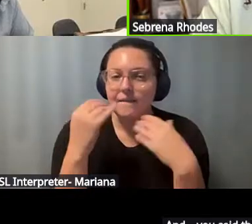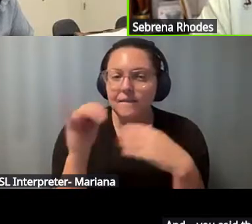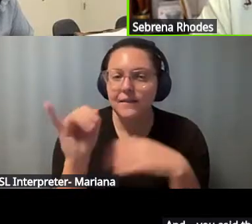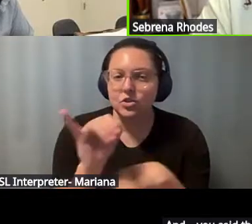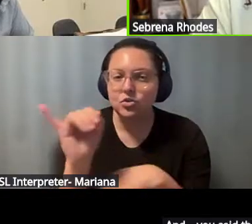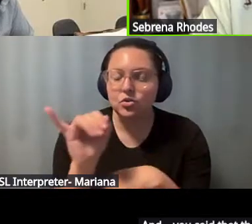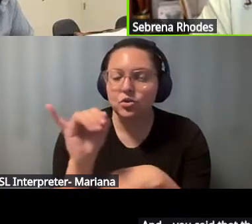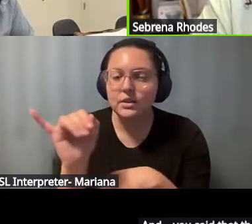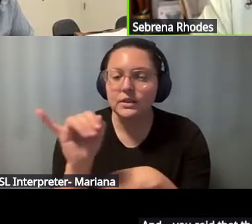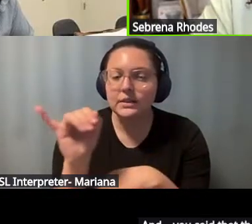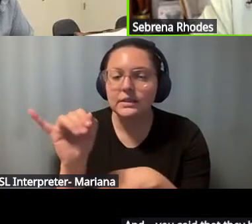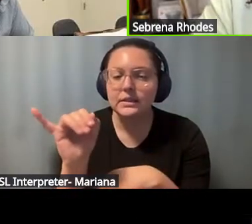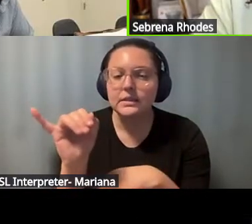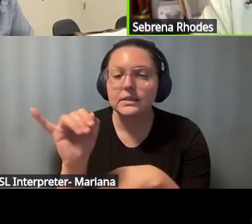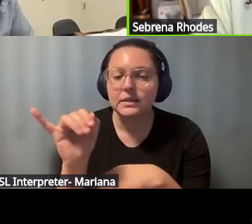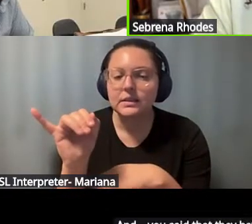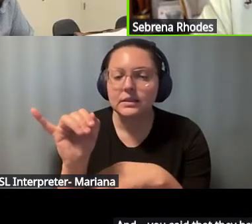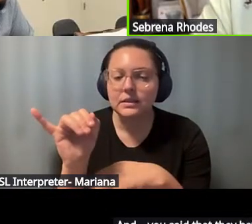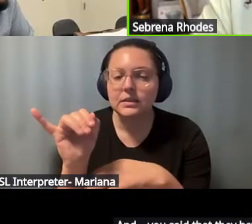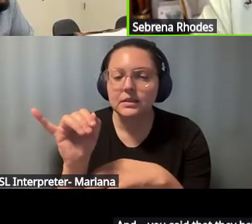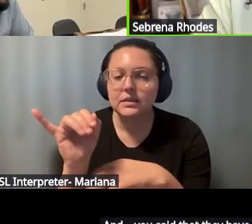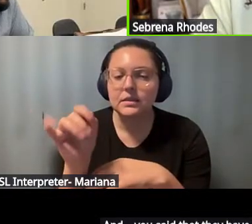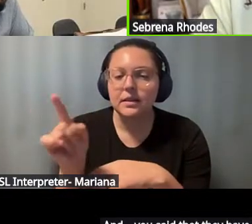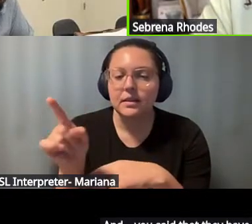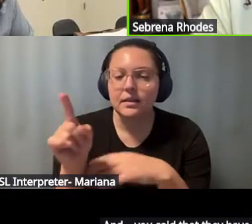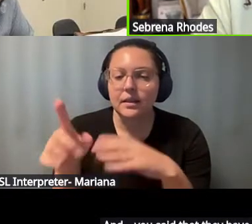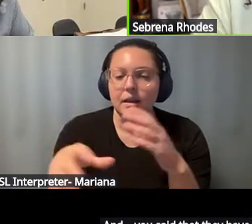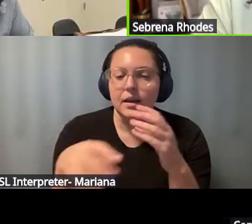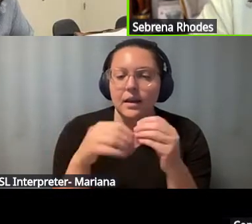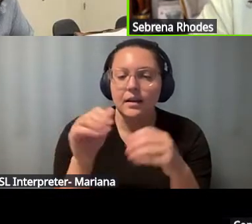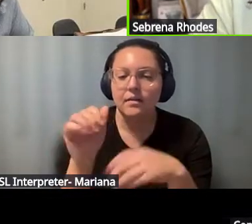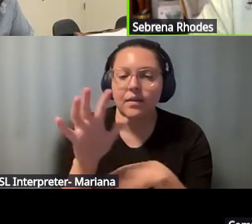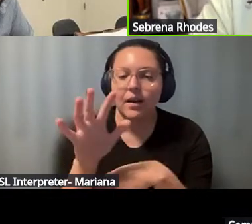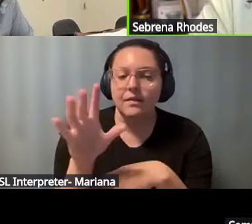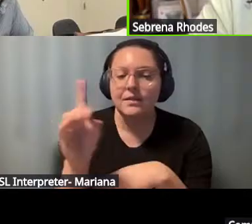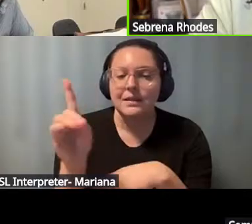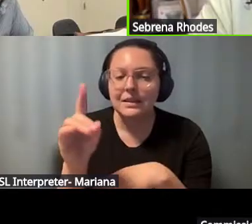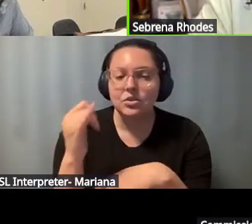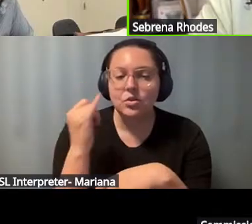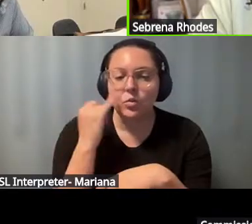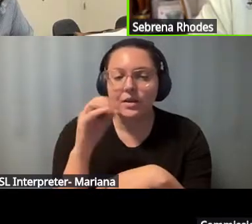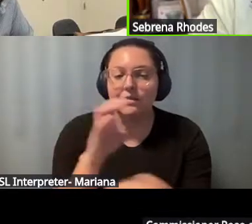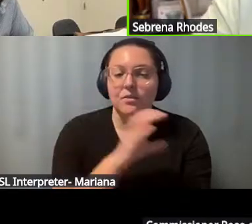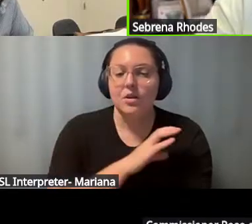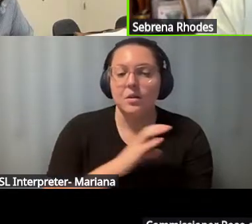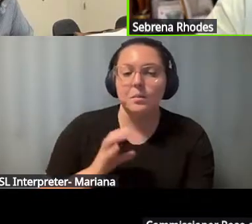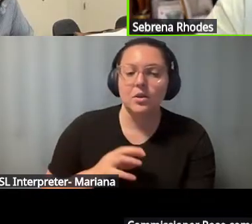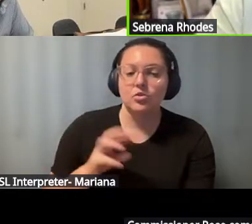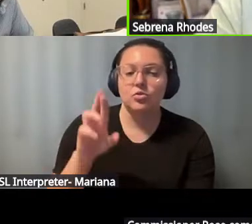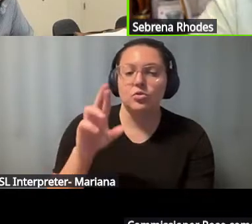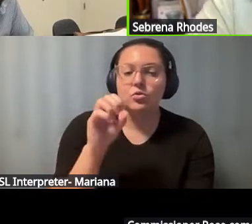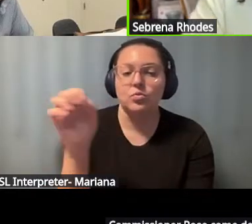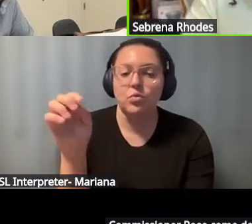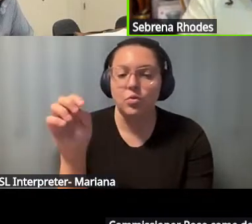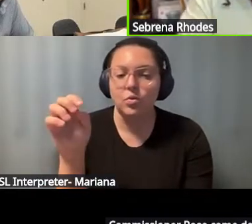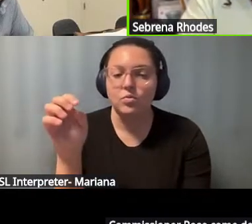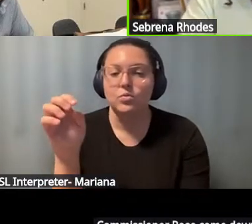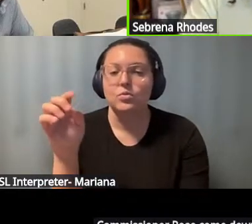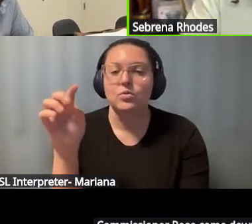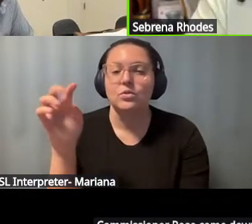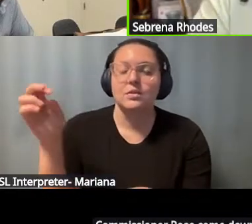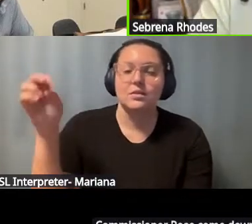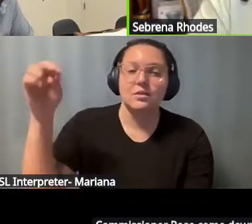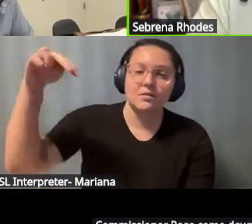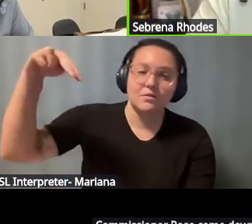Yes. 5D. So if Commissioner Rhodes come down the water slide and fall off the side, will I be